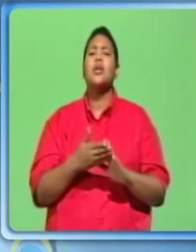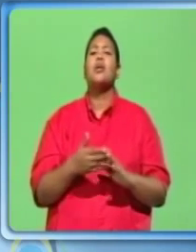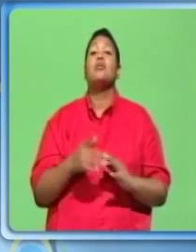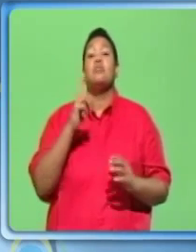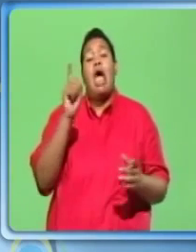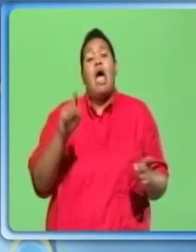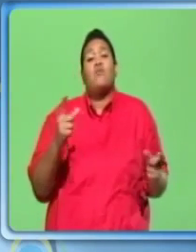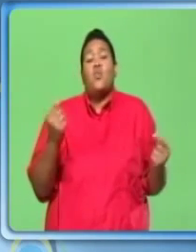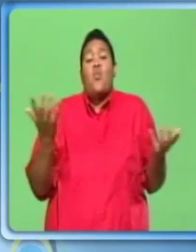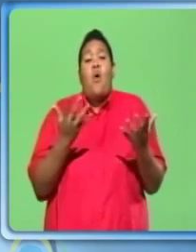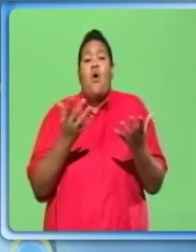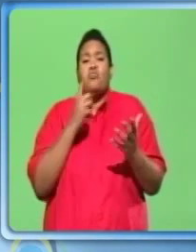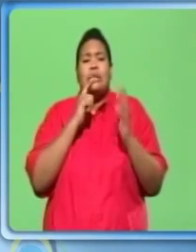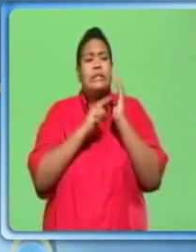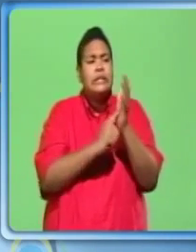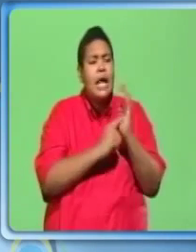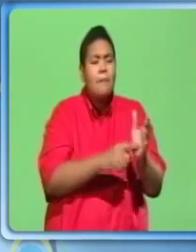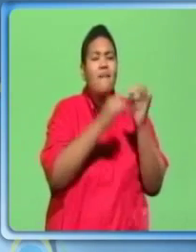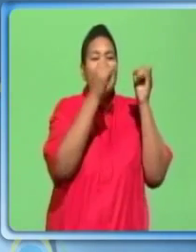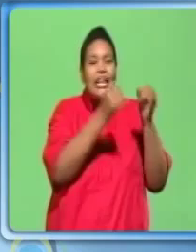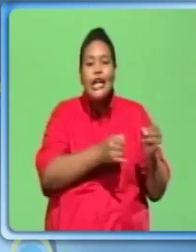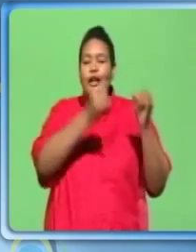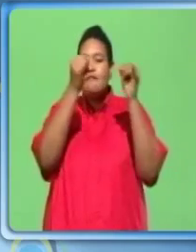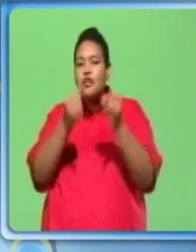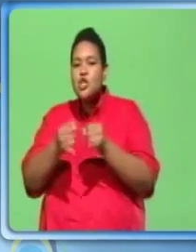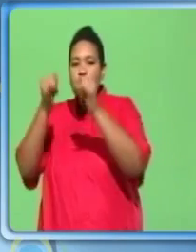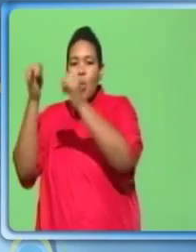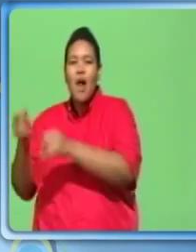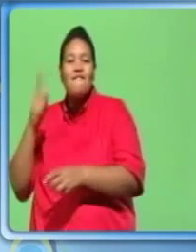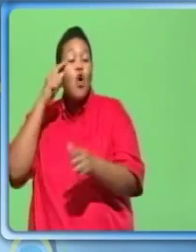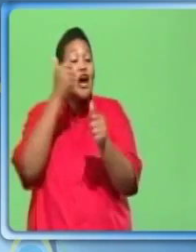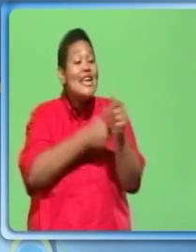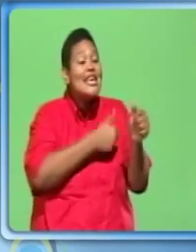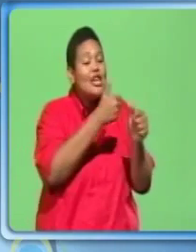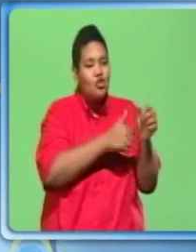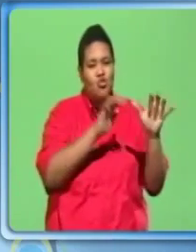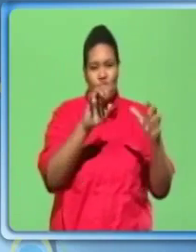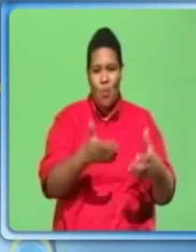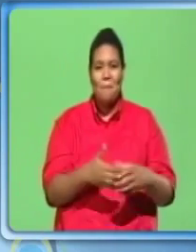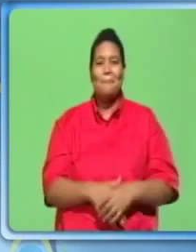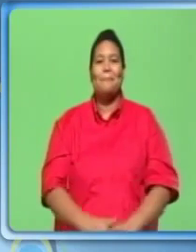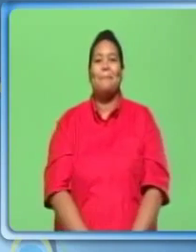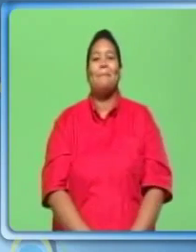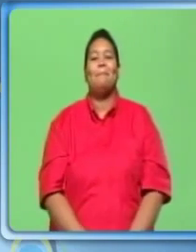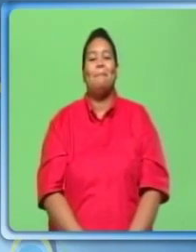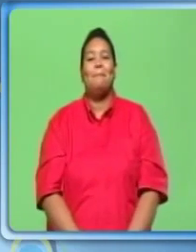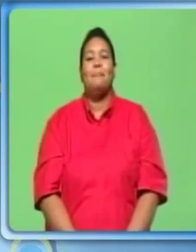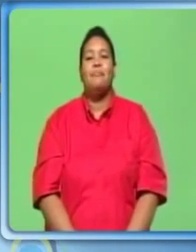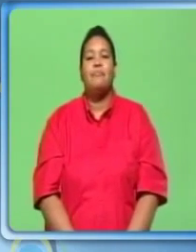one has to obtain samples of individuals of each group.